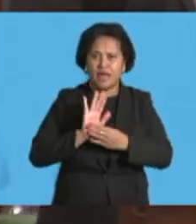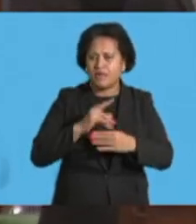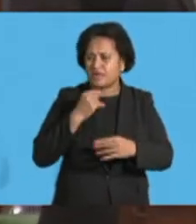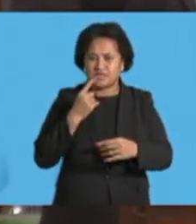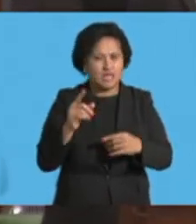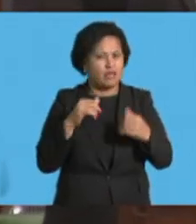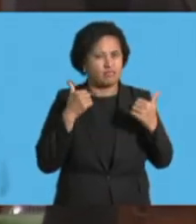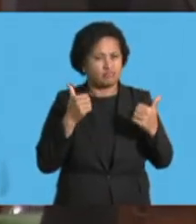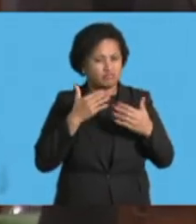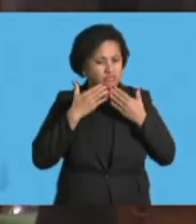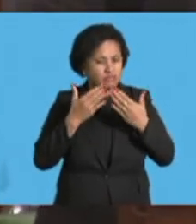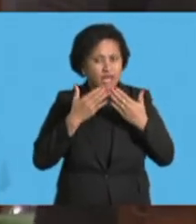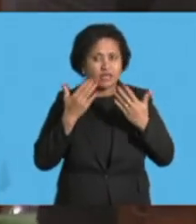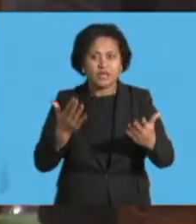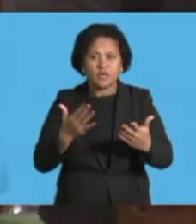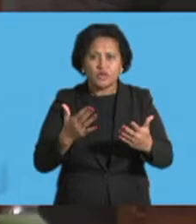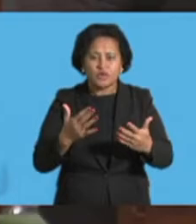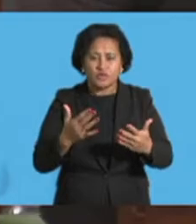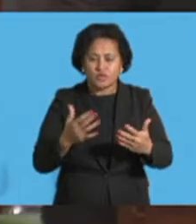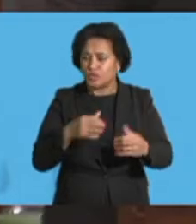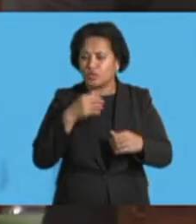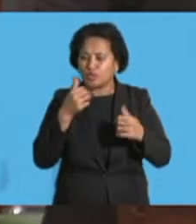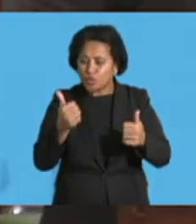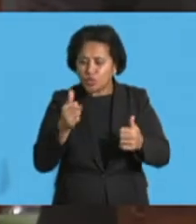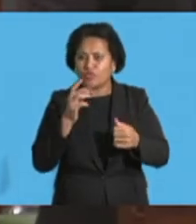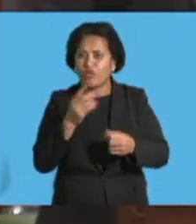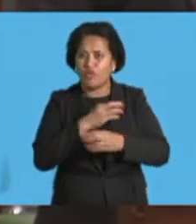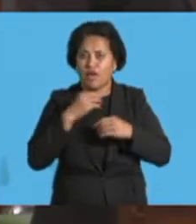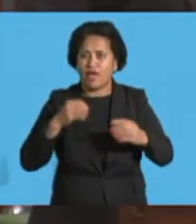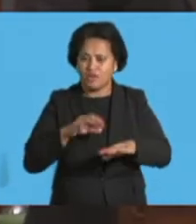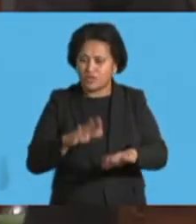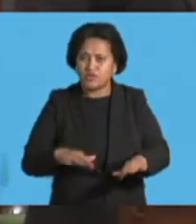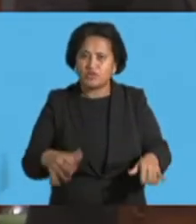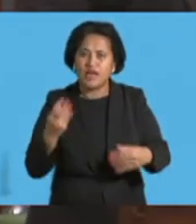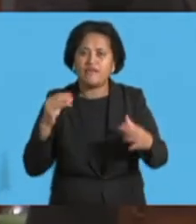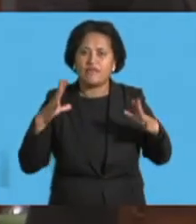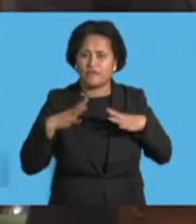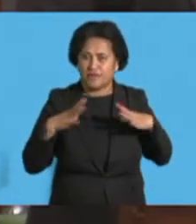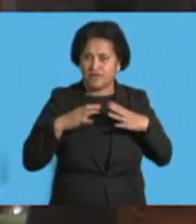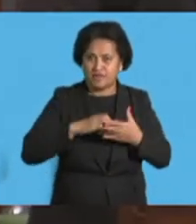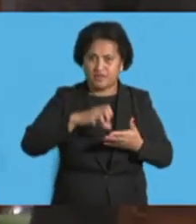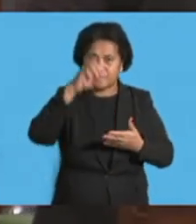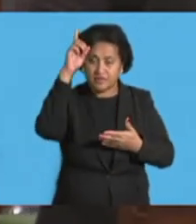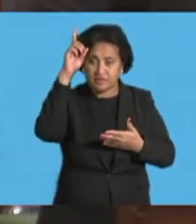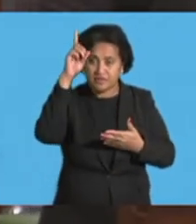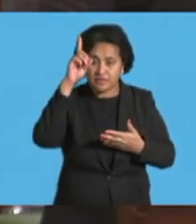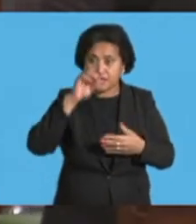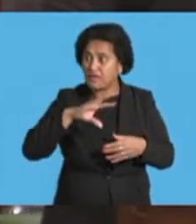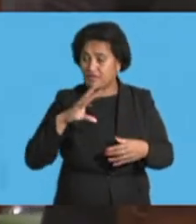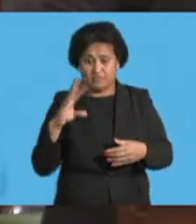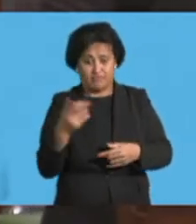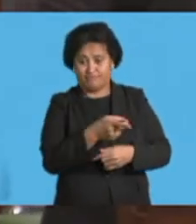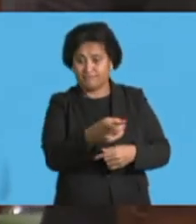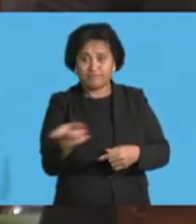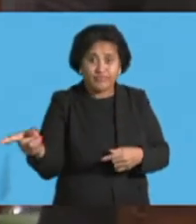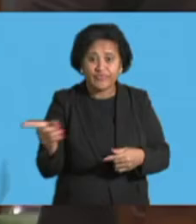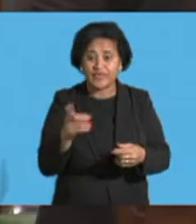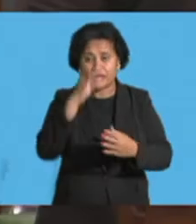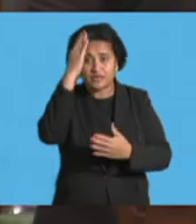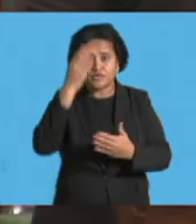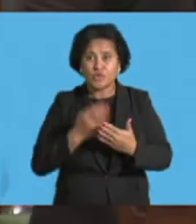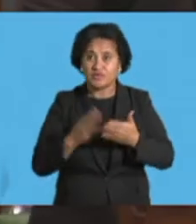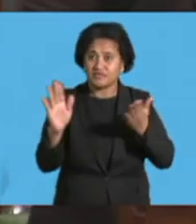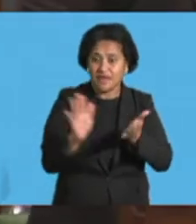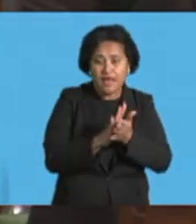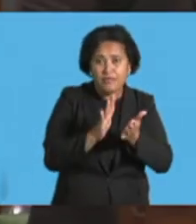top up their happiness, TELS loan repayment and other incentives given in this budget. They were happier students,